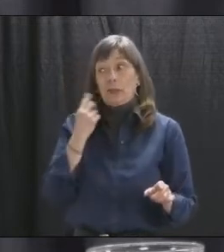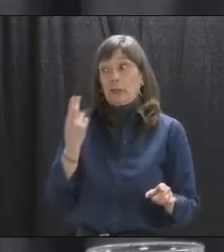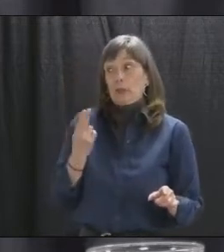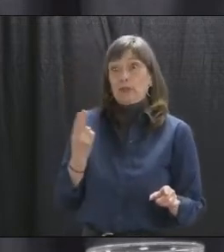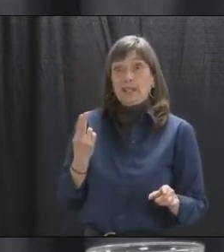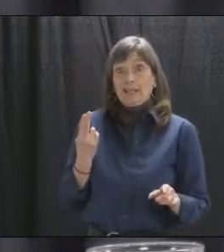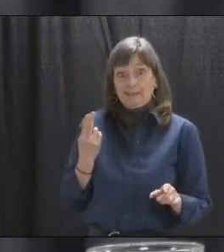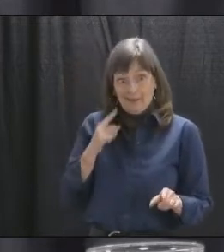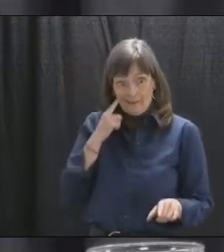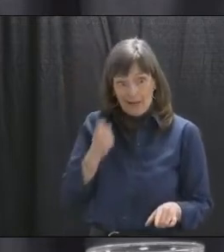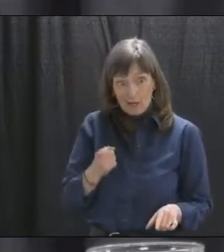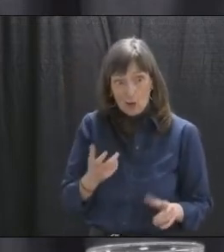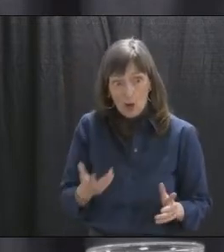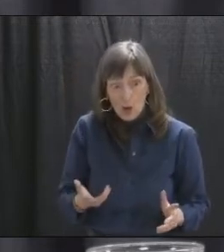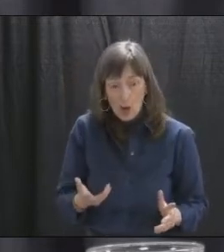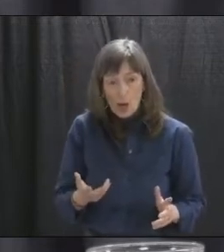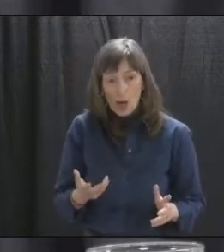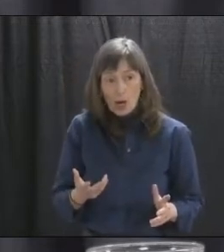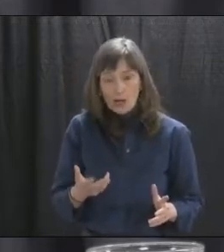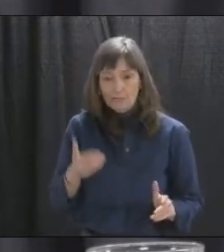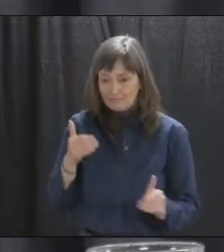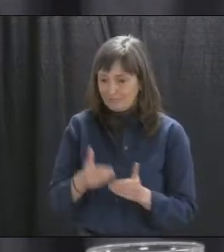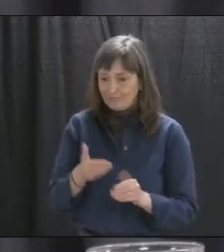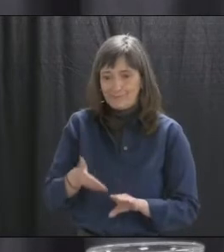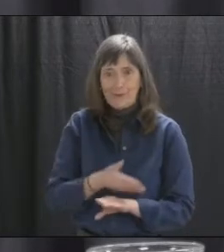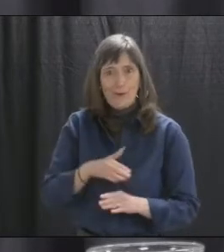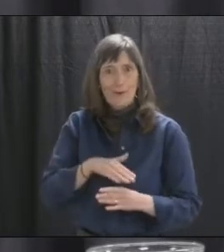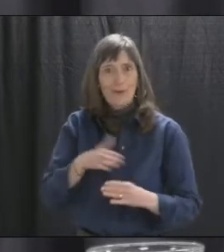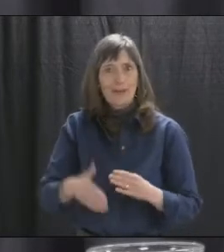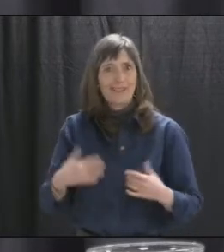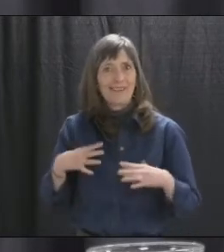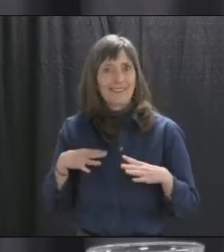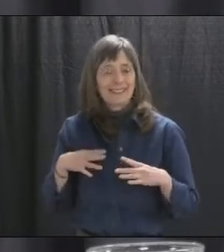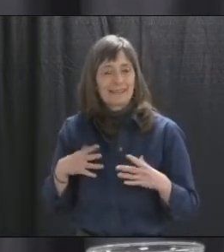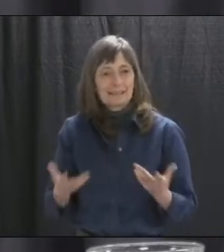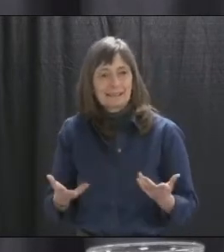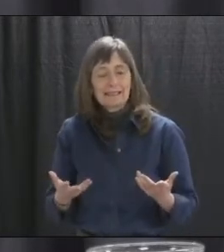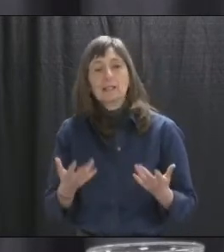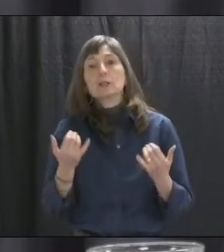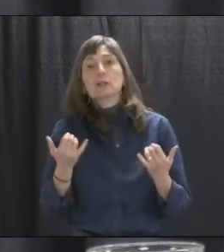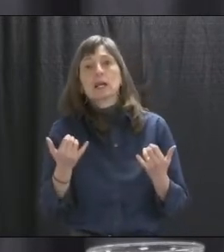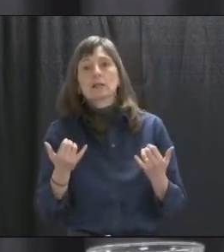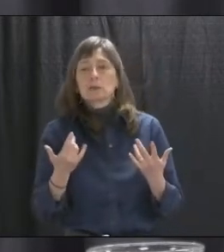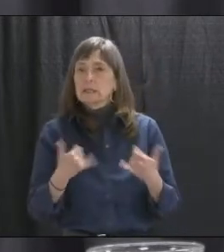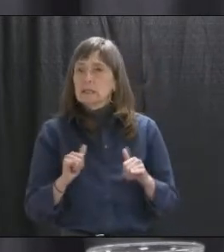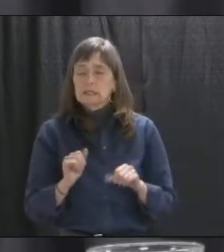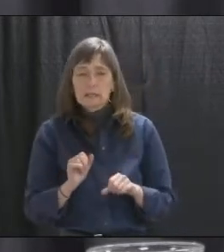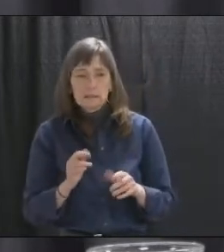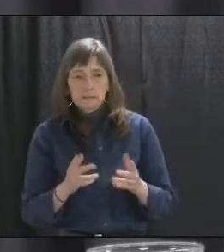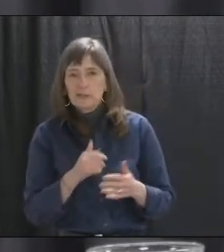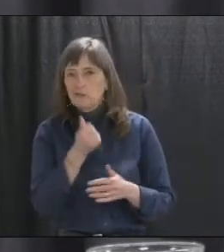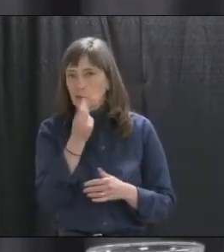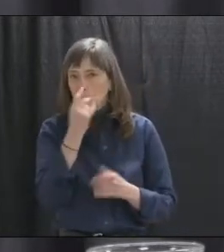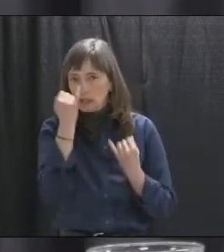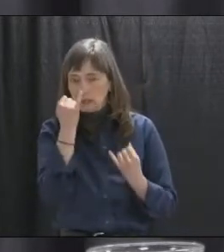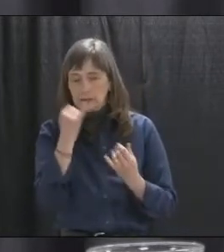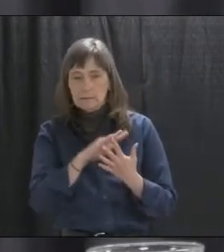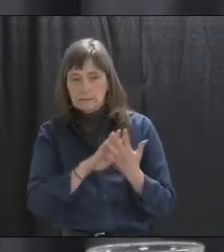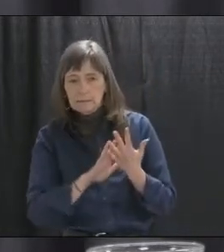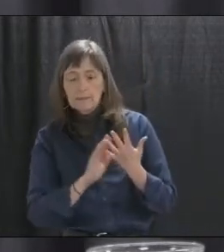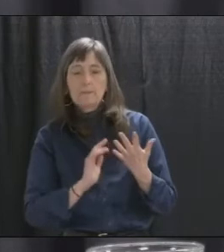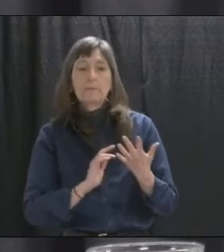of last week, immediately prior to a holiday weekend. Several things are in train. One, they